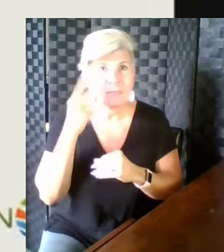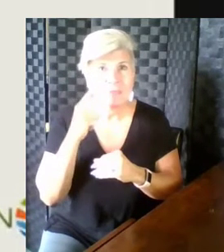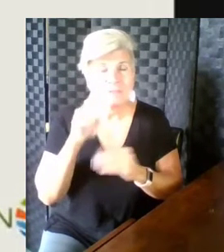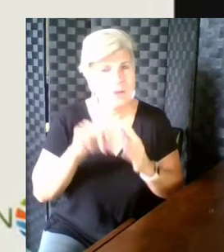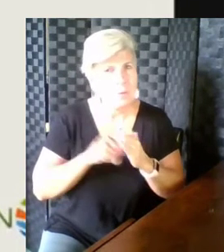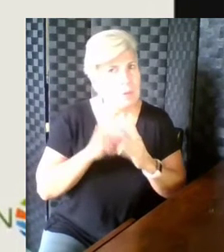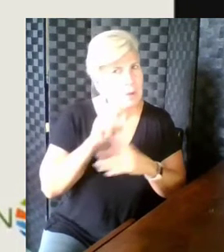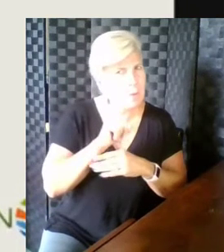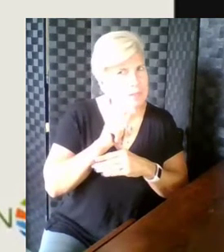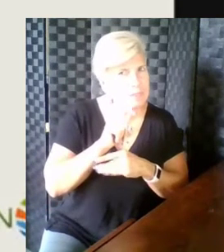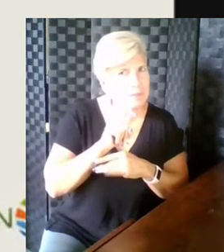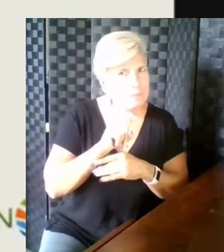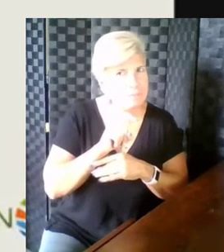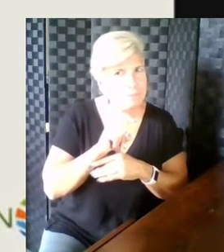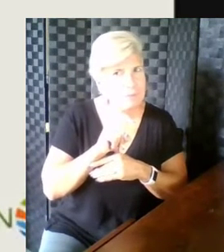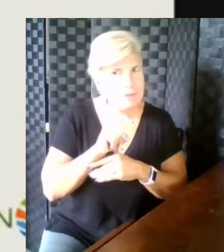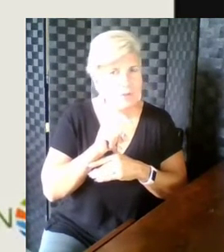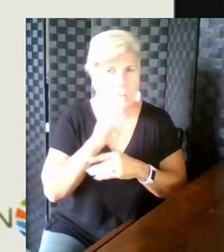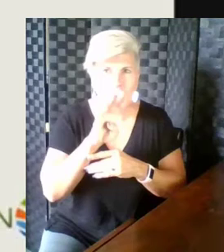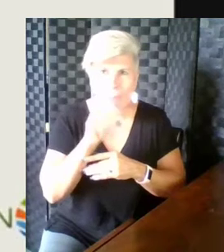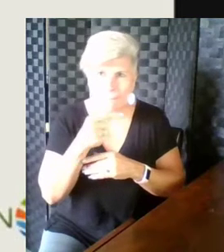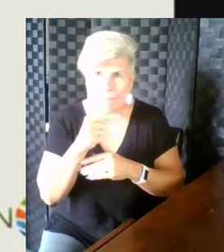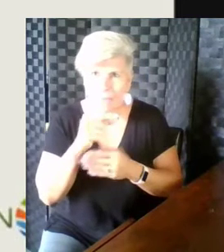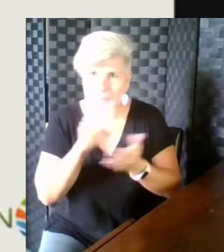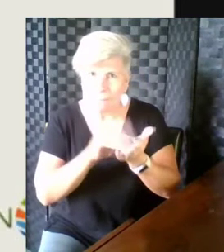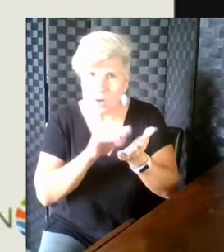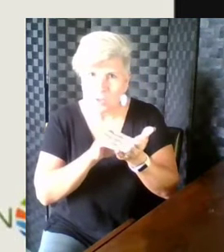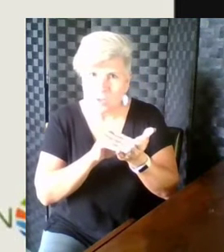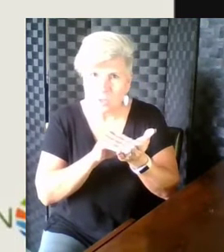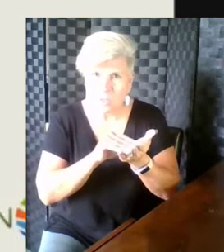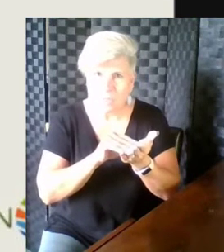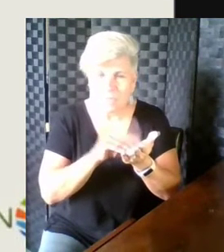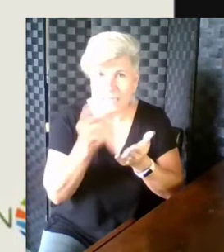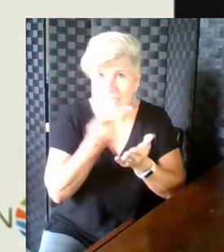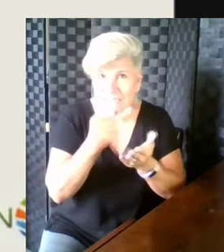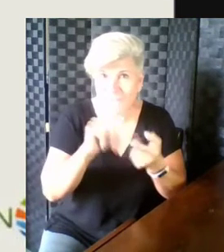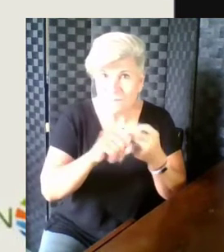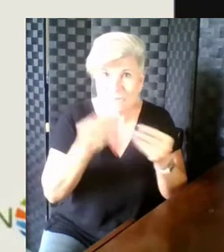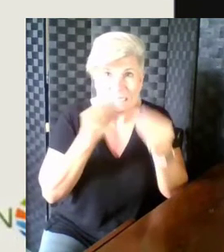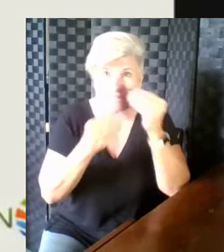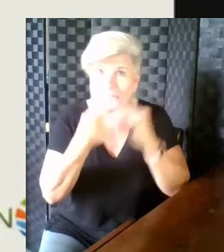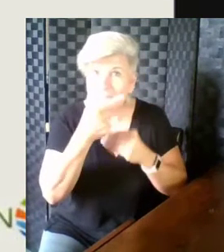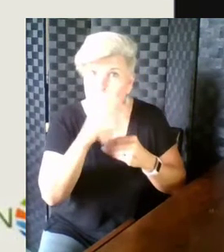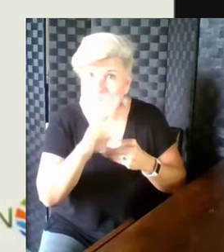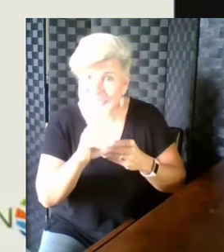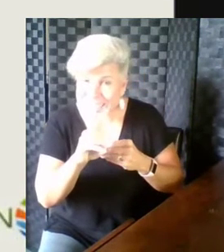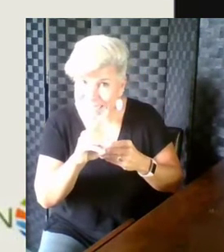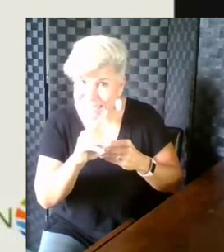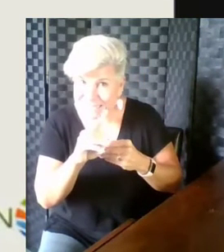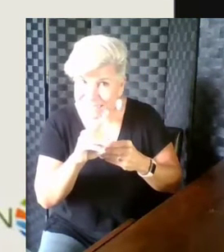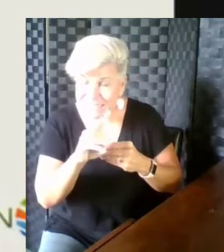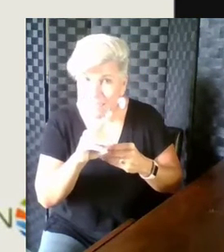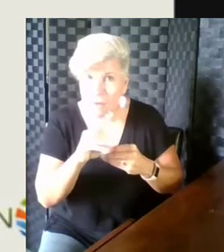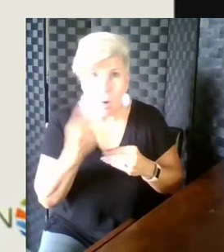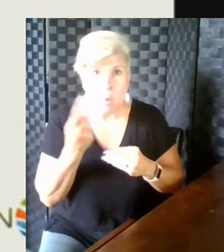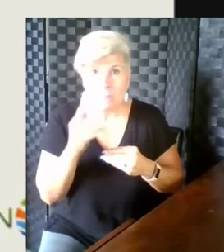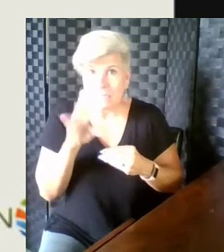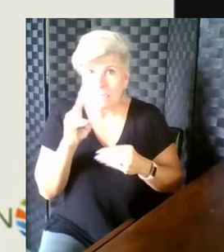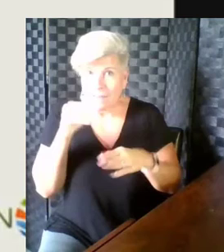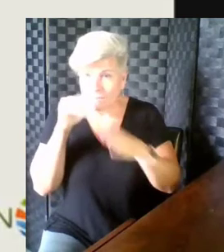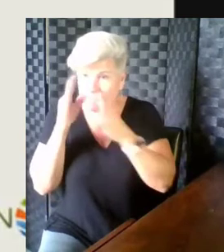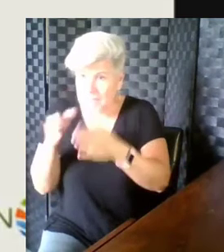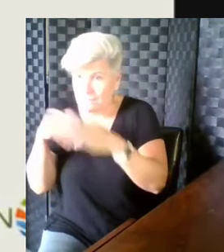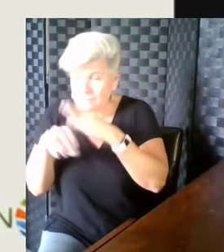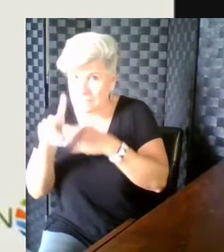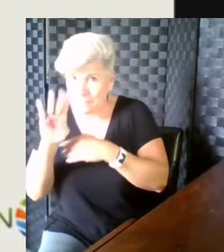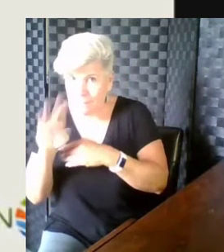at our original question. Laura had a bag of marshmallows. She and her friends ate 26 marshmallows. There are only 7